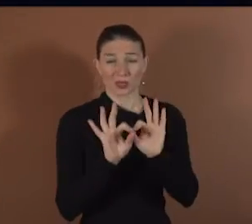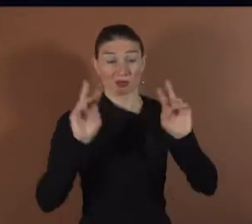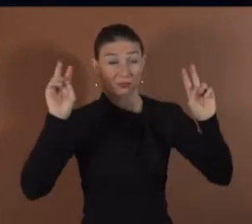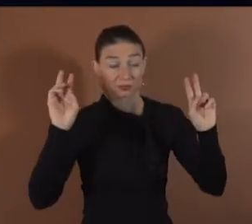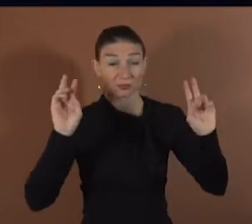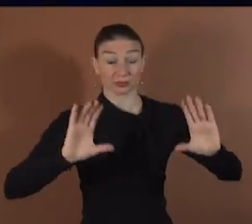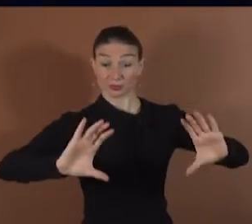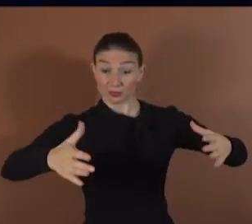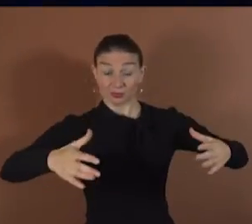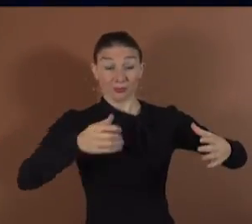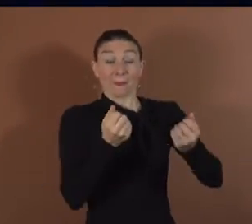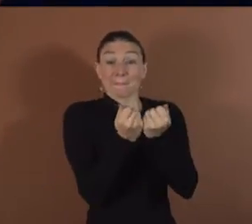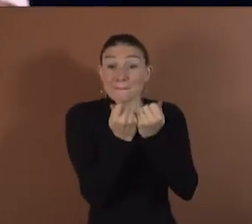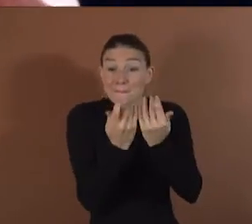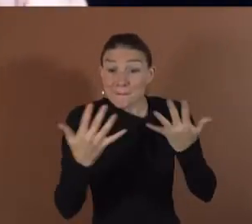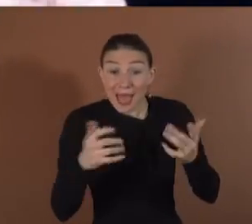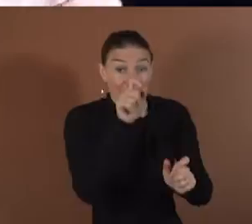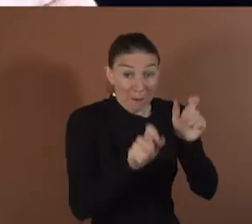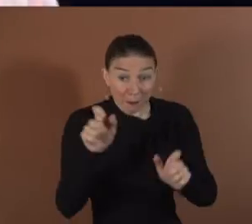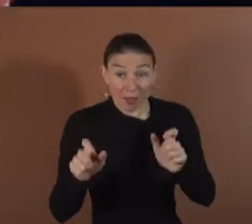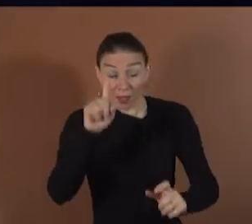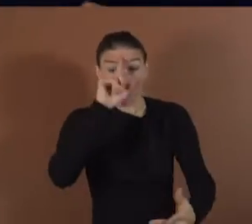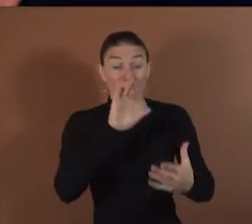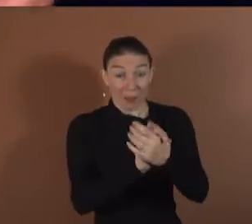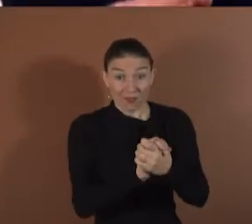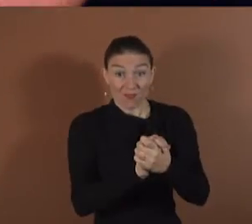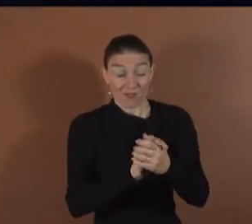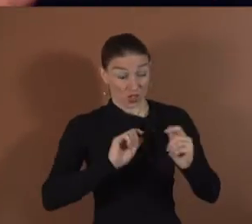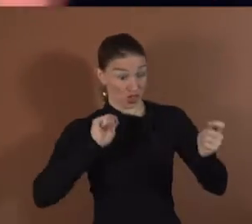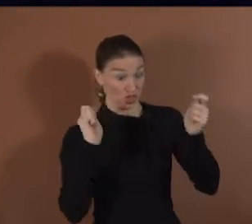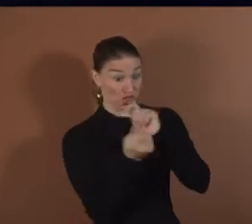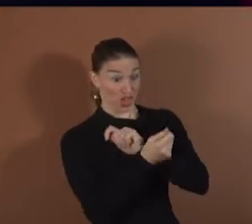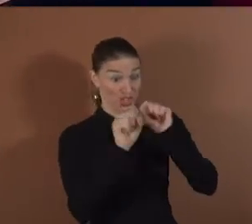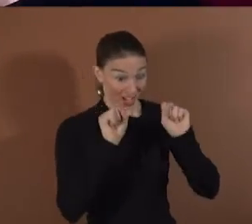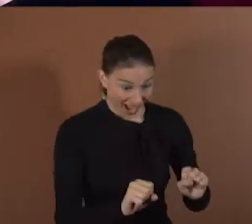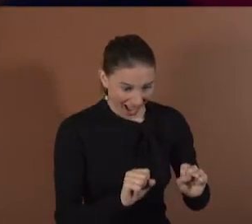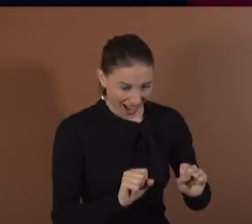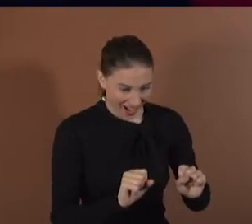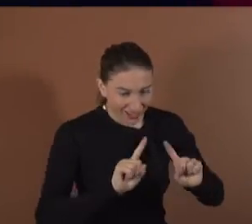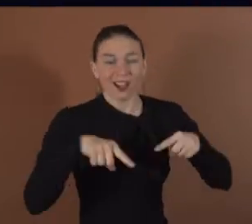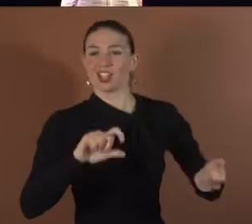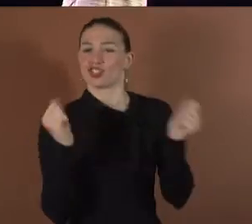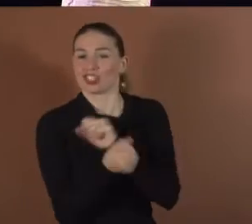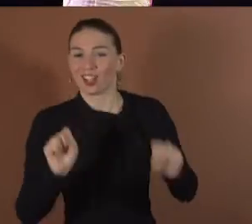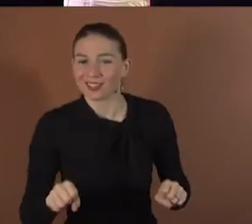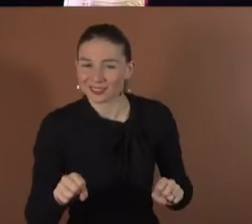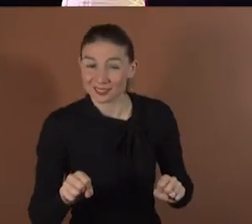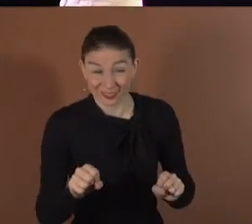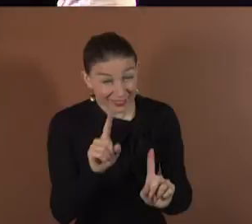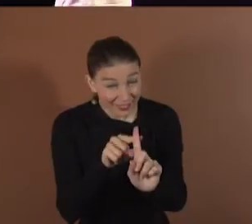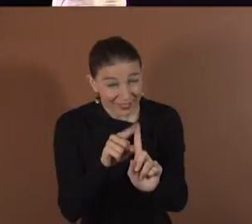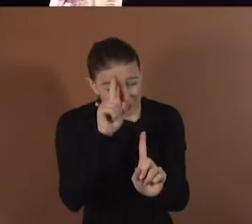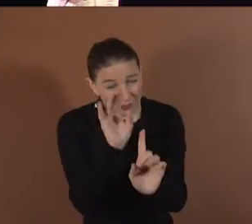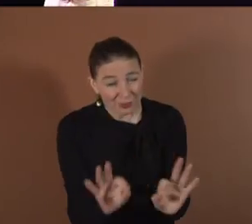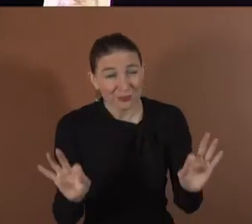change was possible, it was only then that change became possible. Now today we live in a